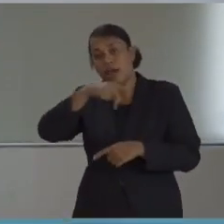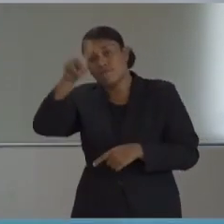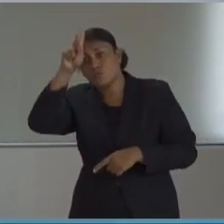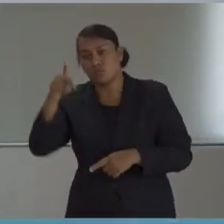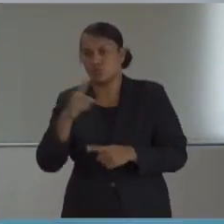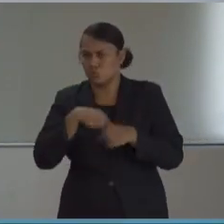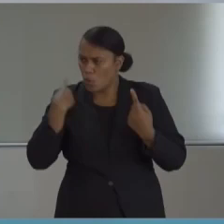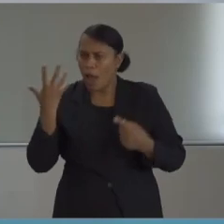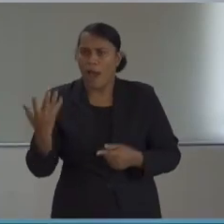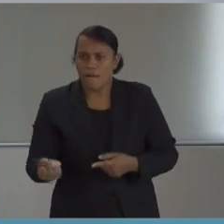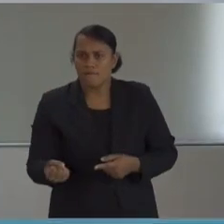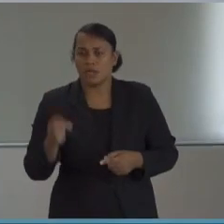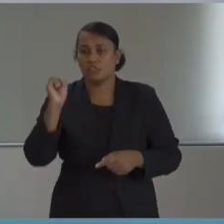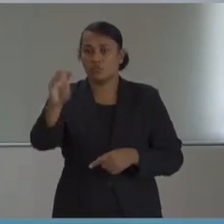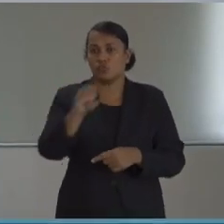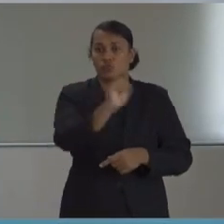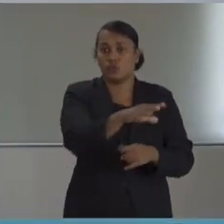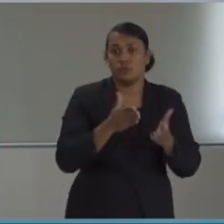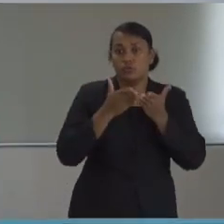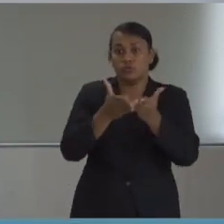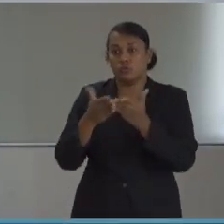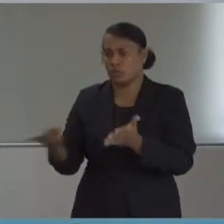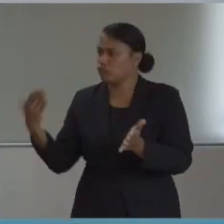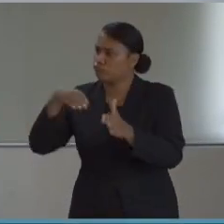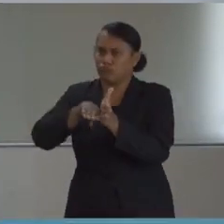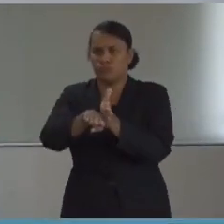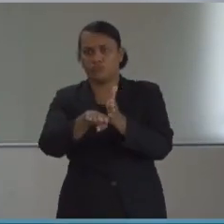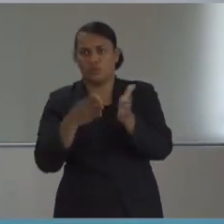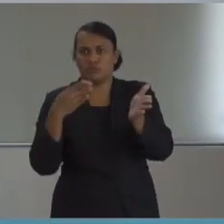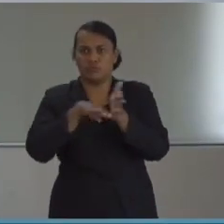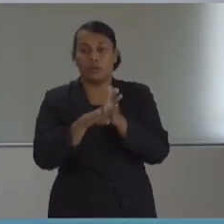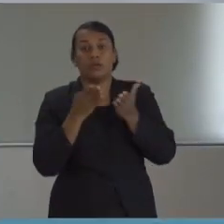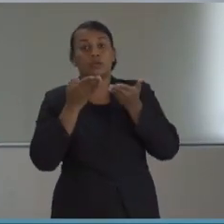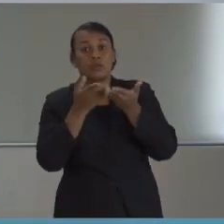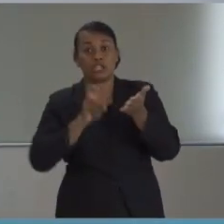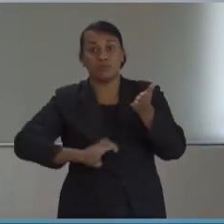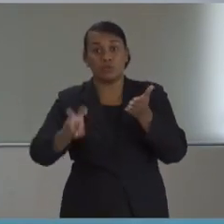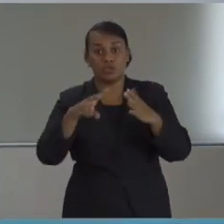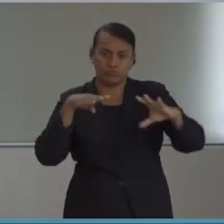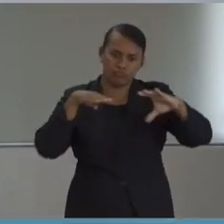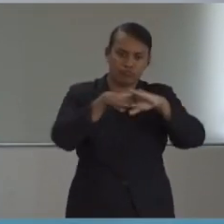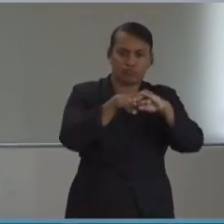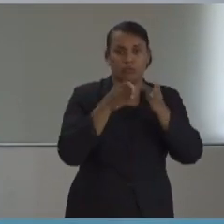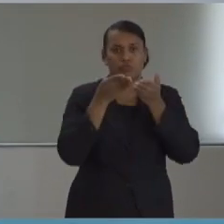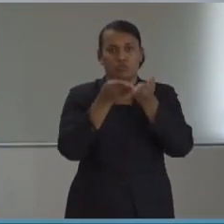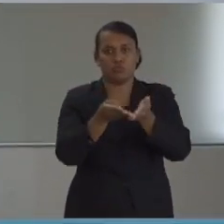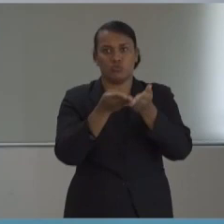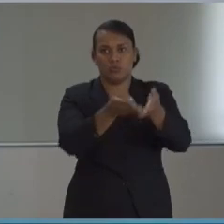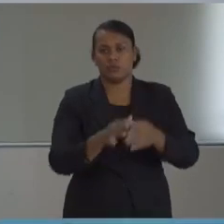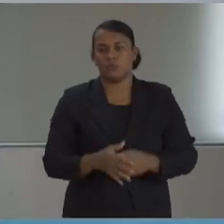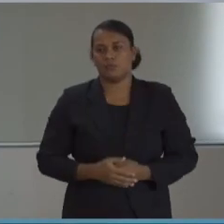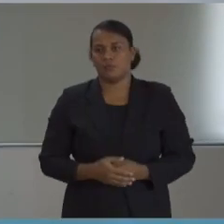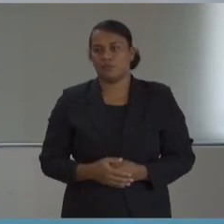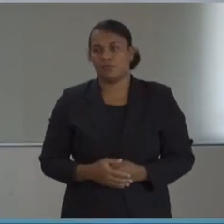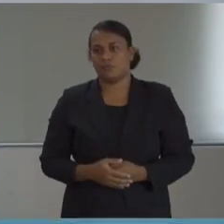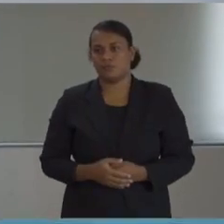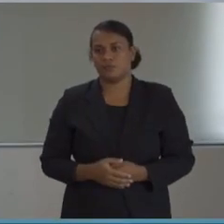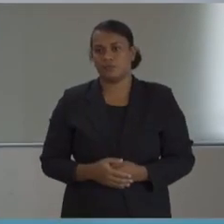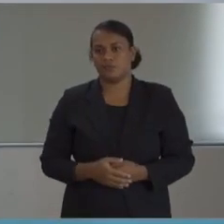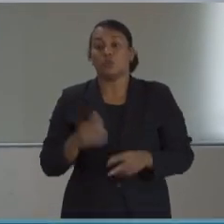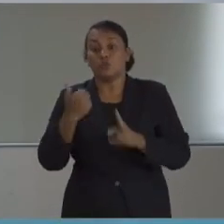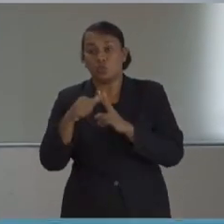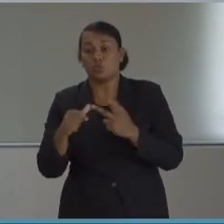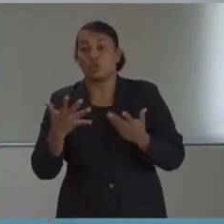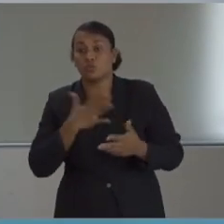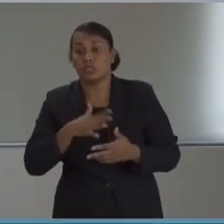loading trucks into that. Very quickly, let me just look at Yasa Yasa Moala